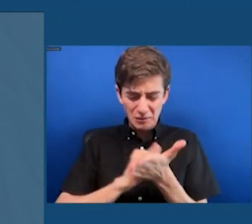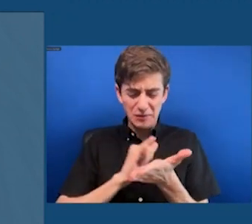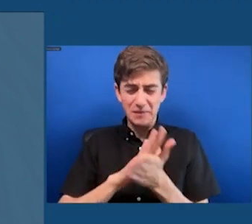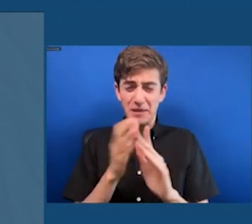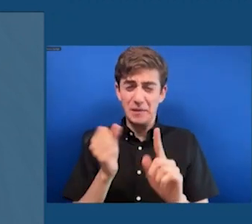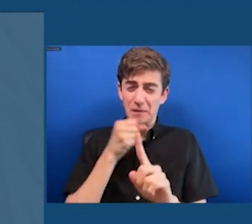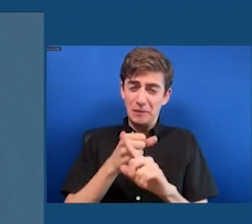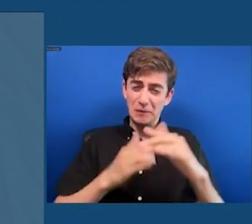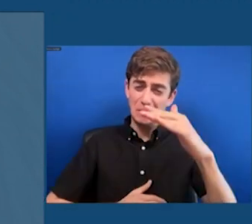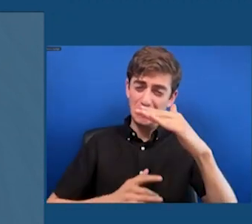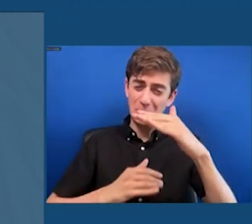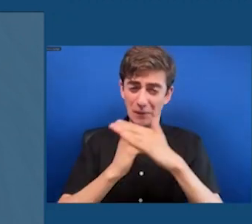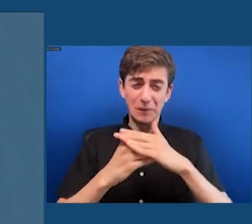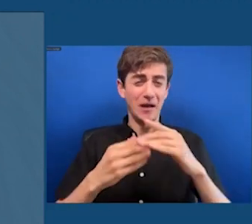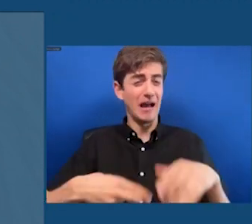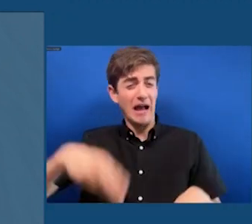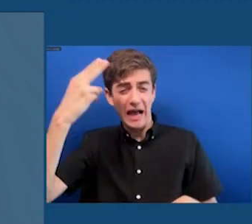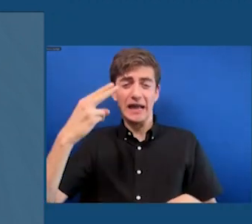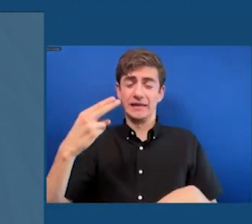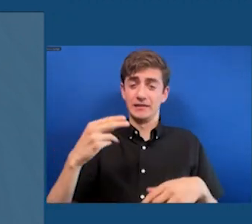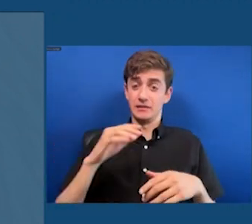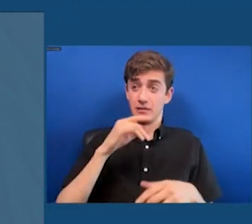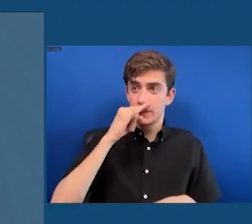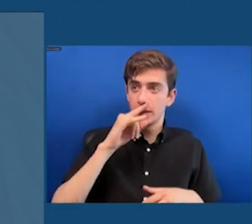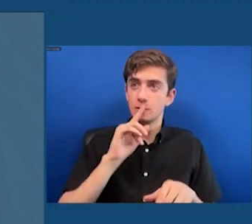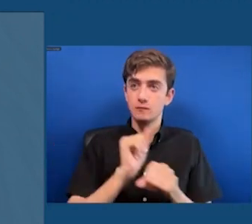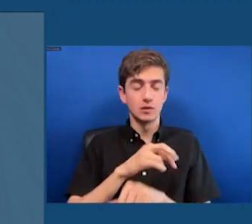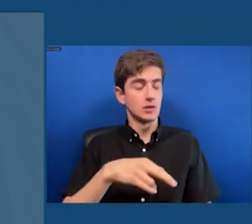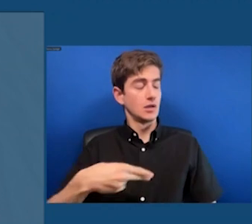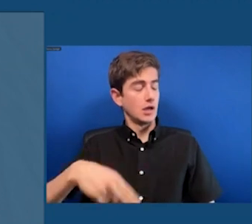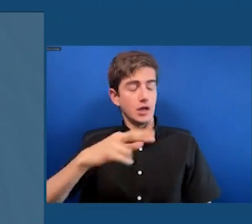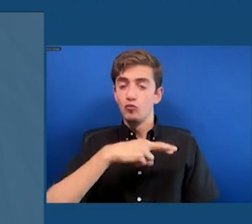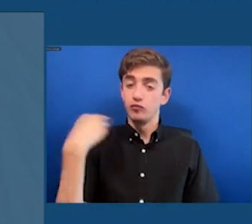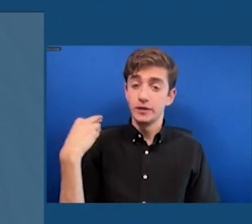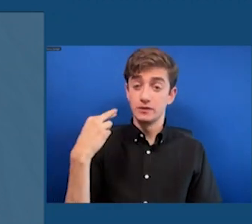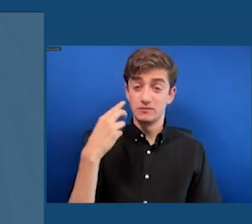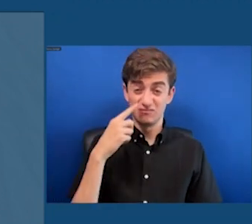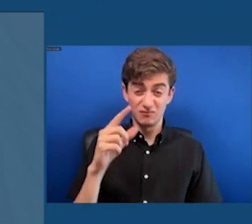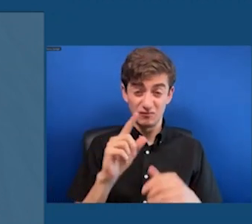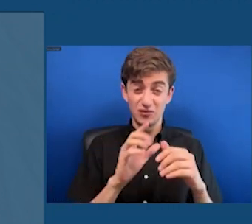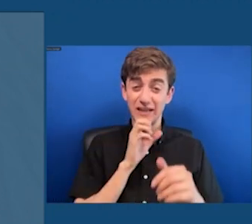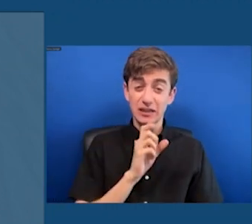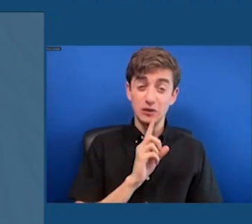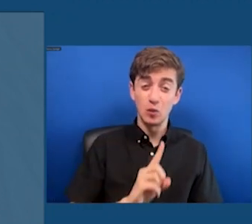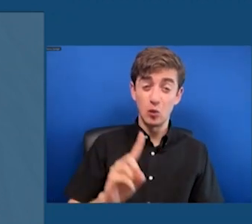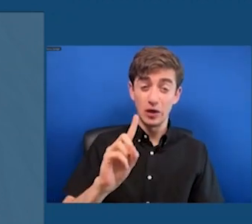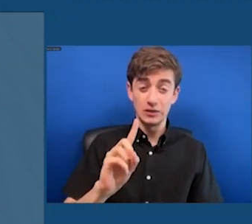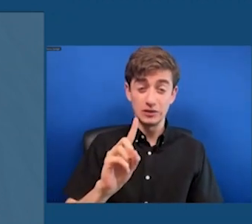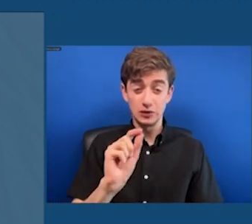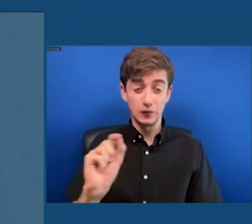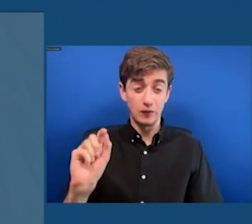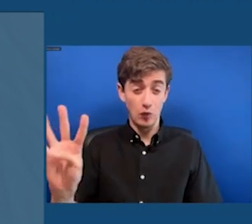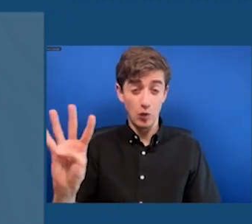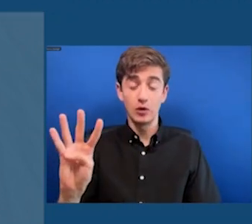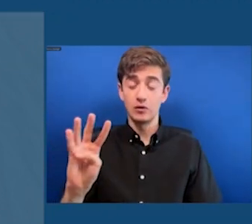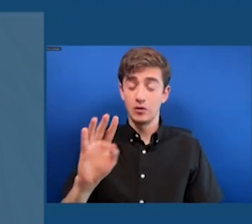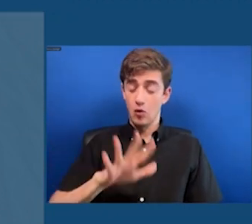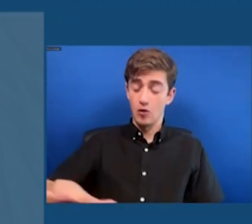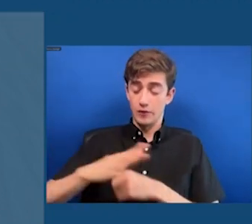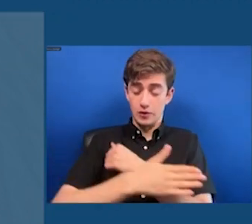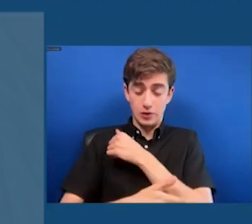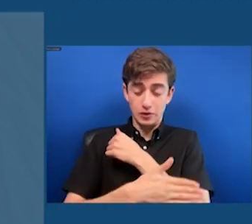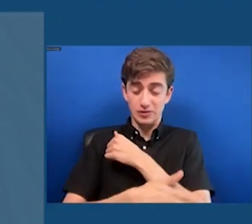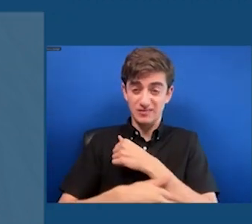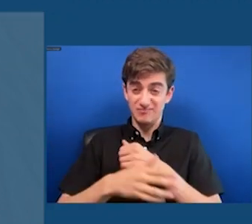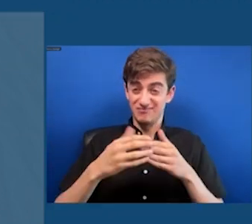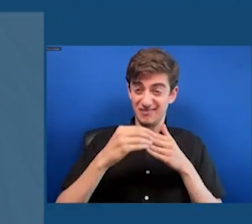particularly vulnerable. Drowning is the leading cause of deaths for 1 to 4-year-olds across the country, and the second leading